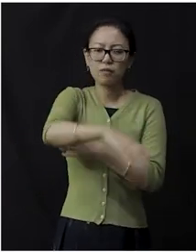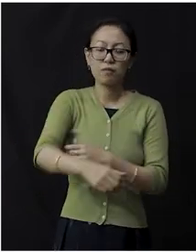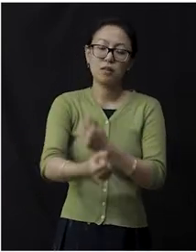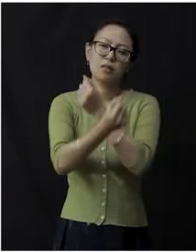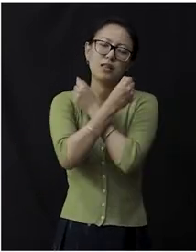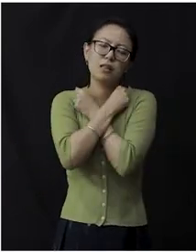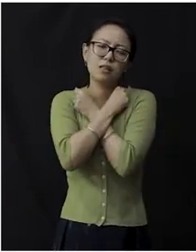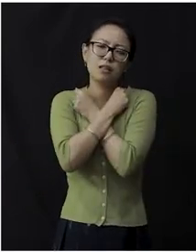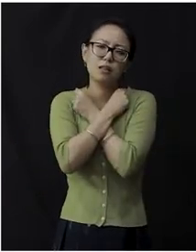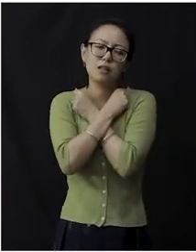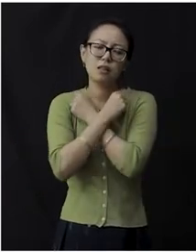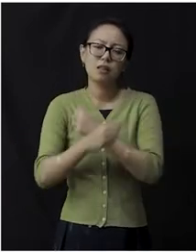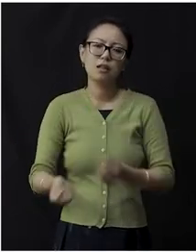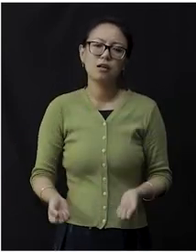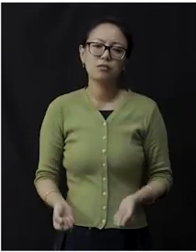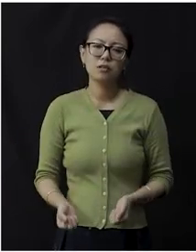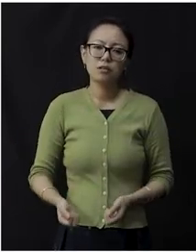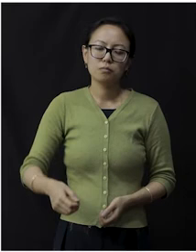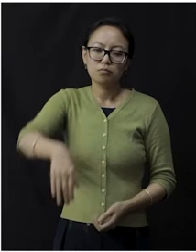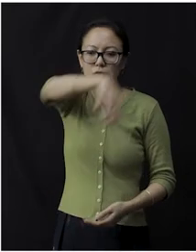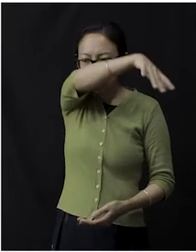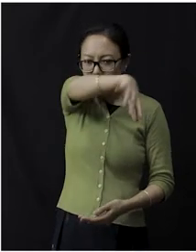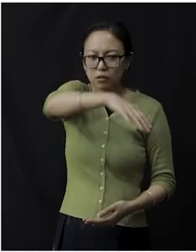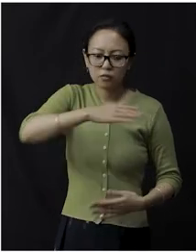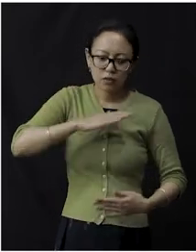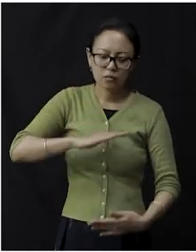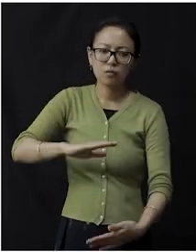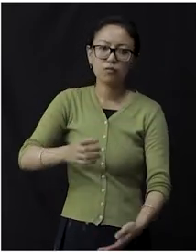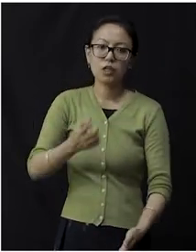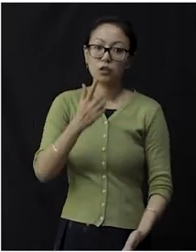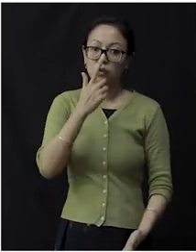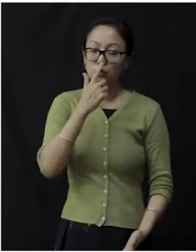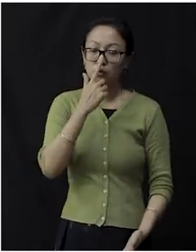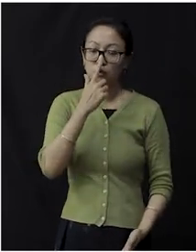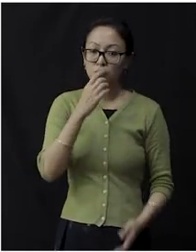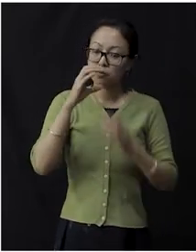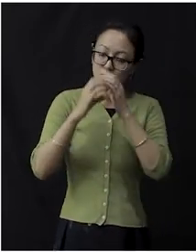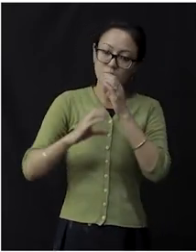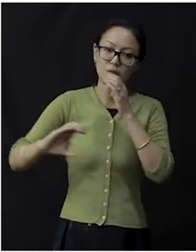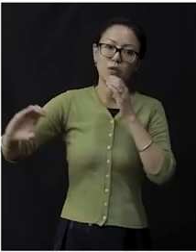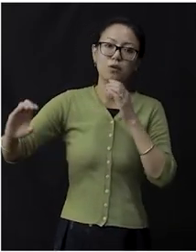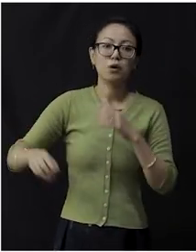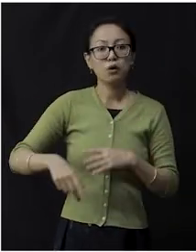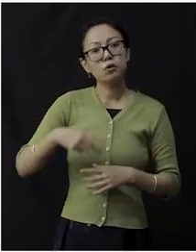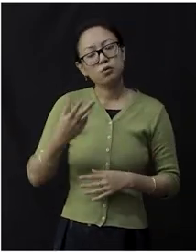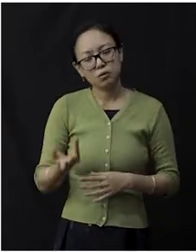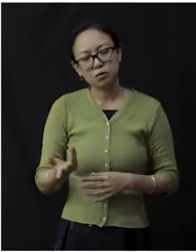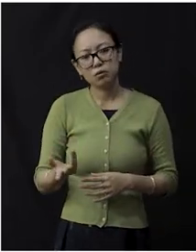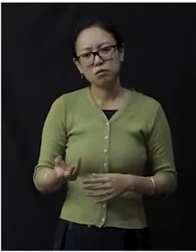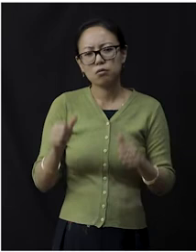them went to the crocodile to get one. So everybody has